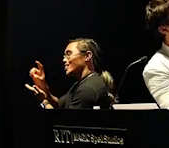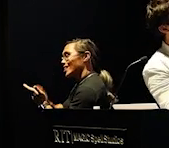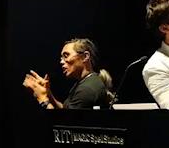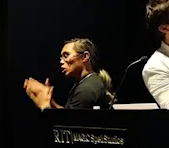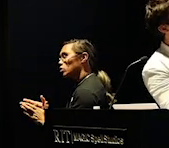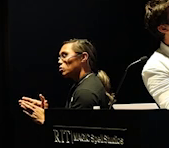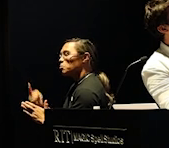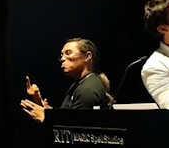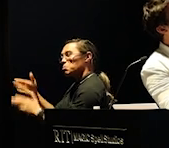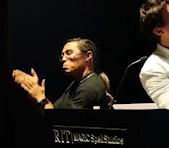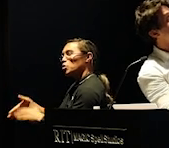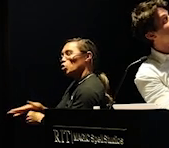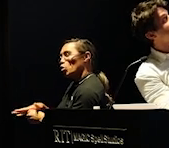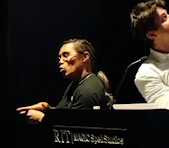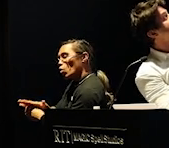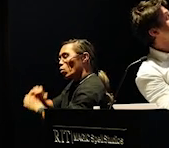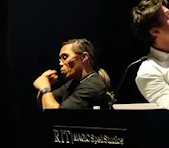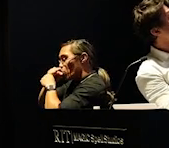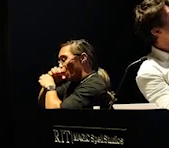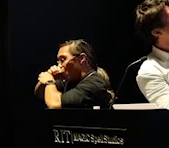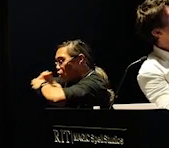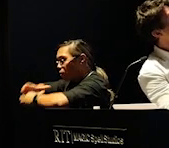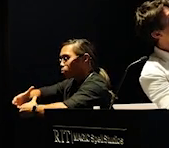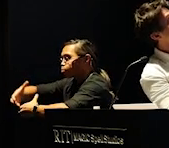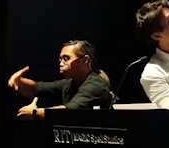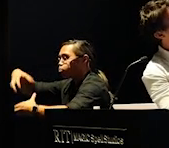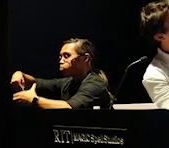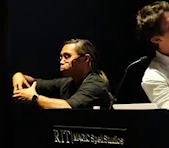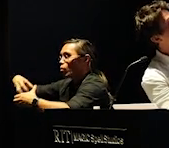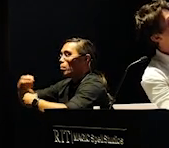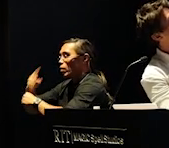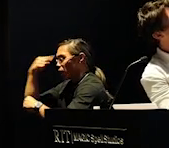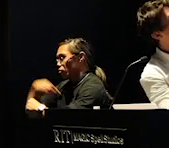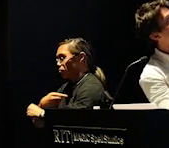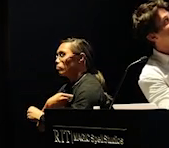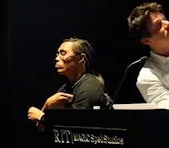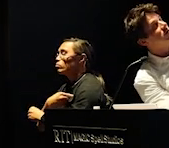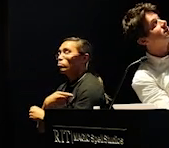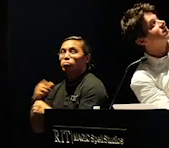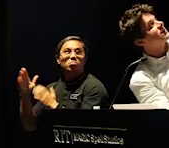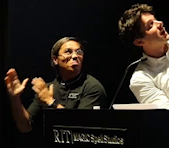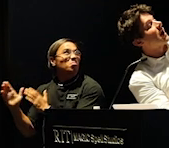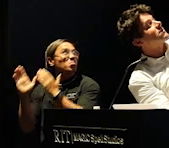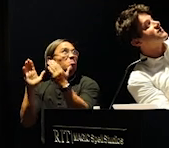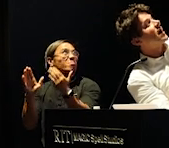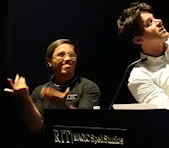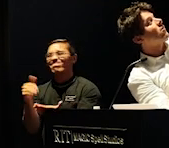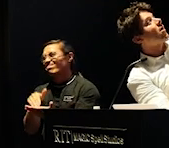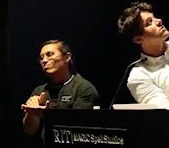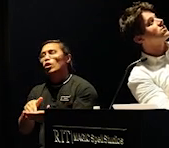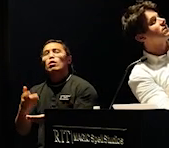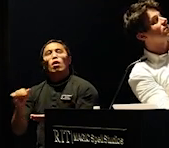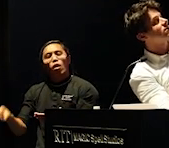glass forms there. And then there's some more mundane, just that's how the bar would look, and there's again how a